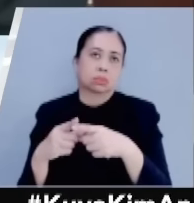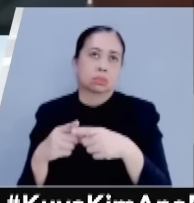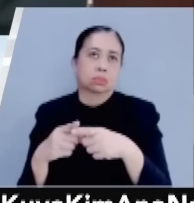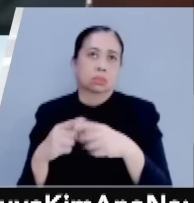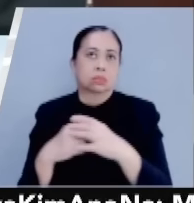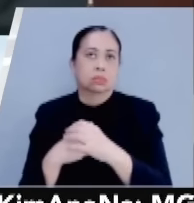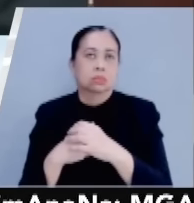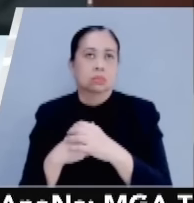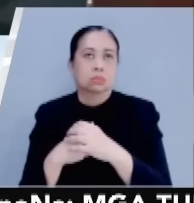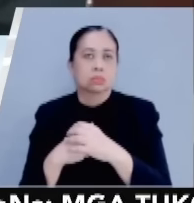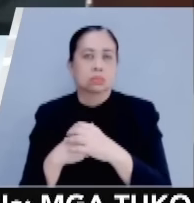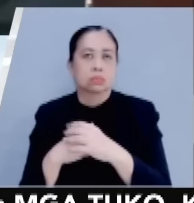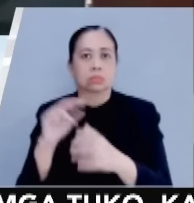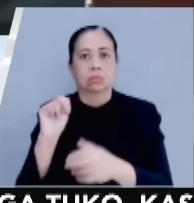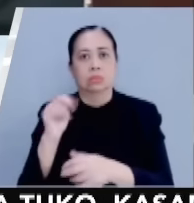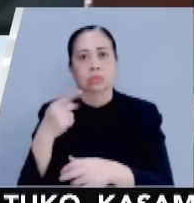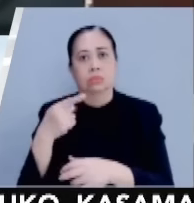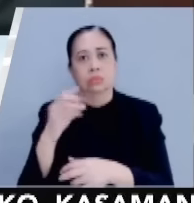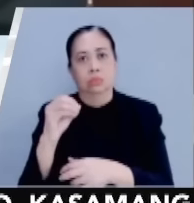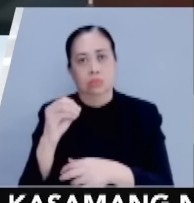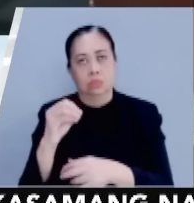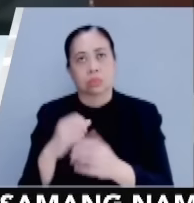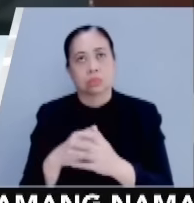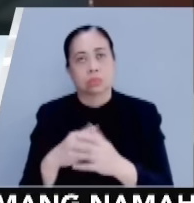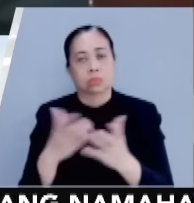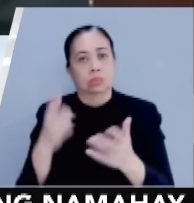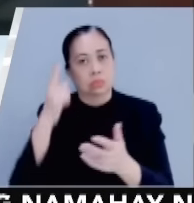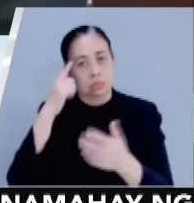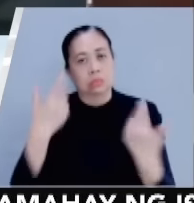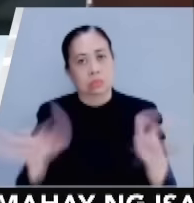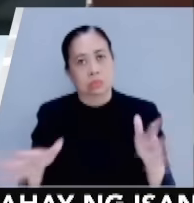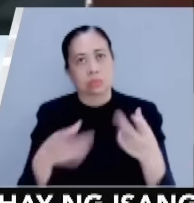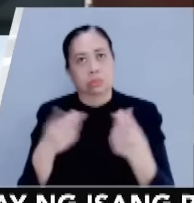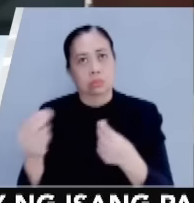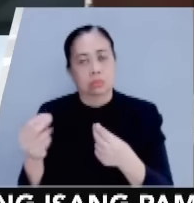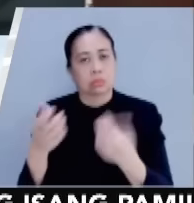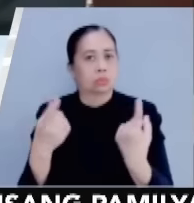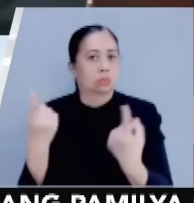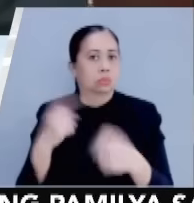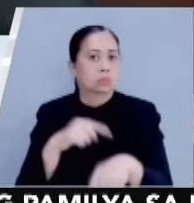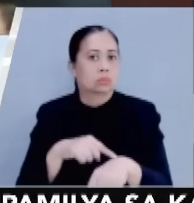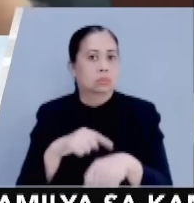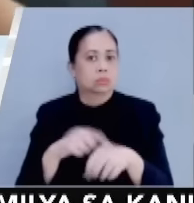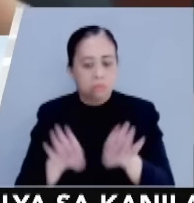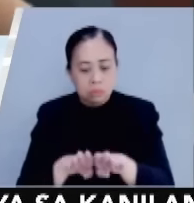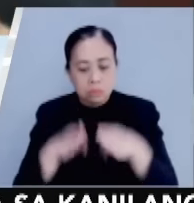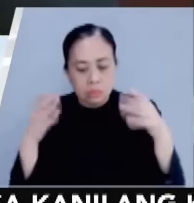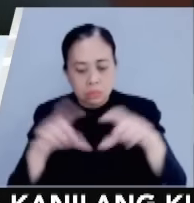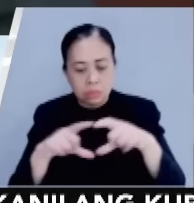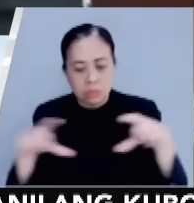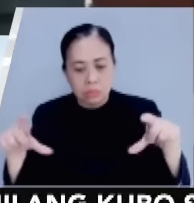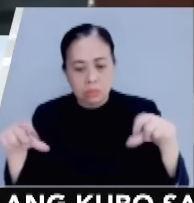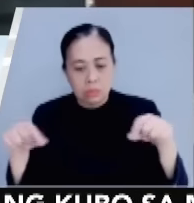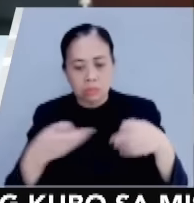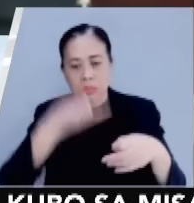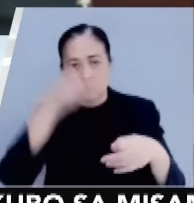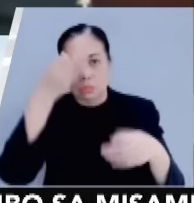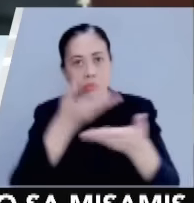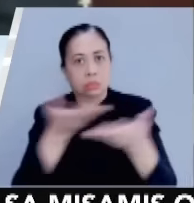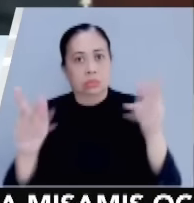to a non-government organization, which I did. And that's the only time that I opened those envelopes in front of the people that I